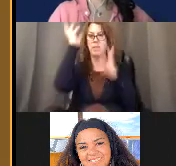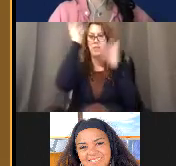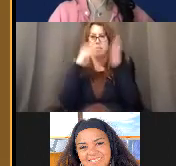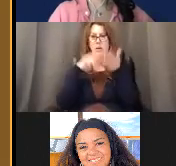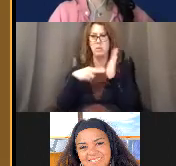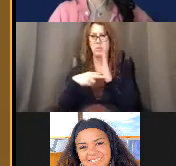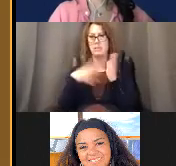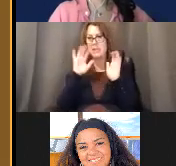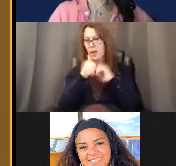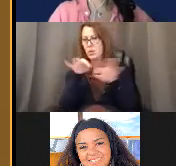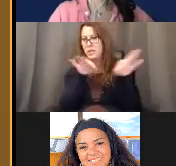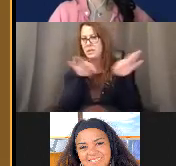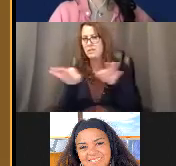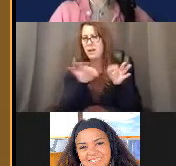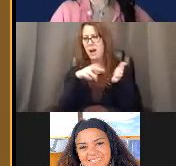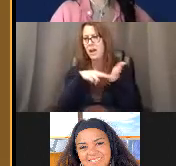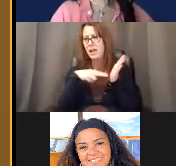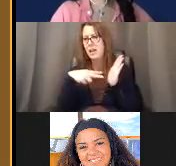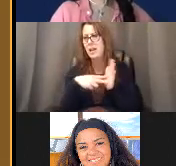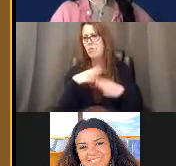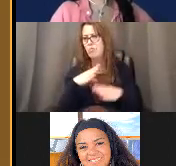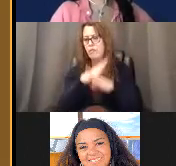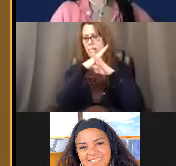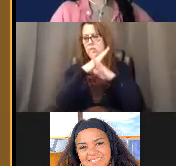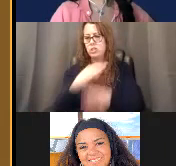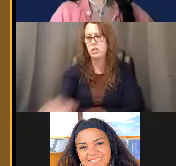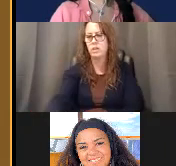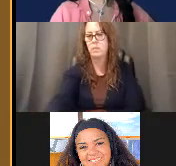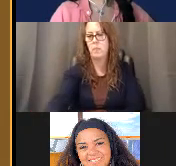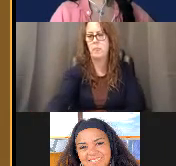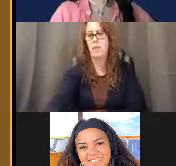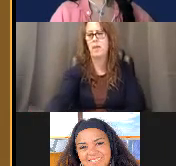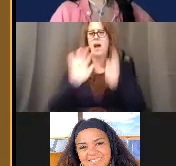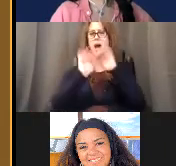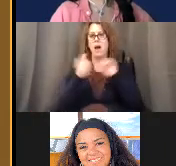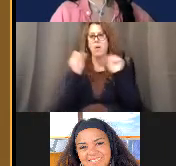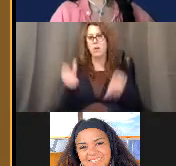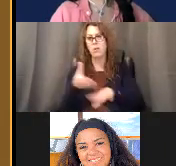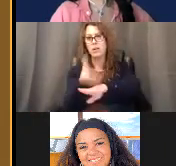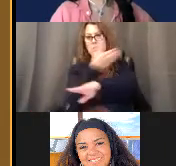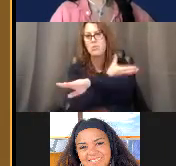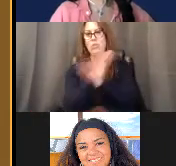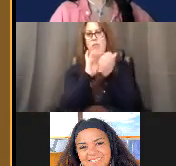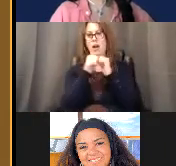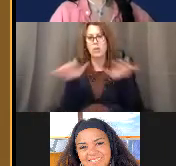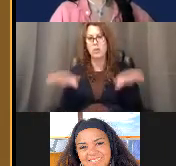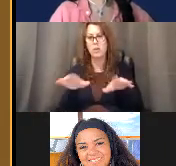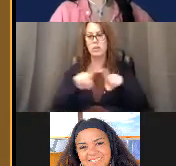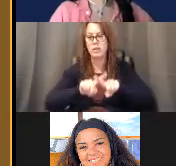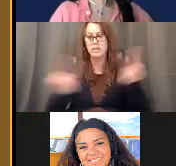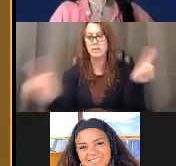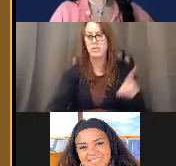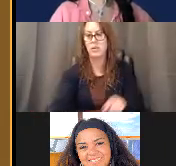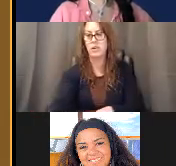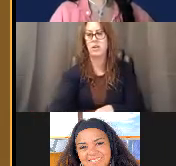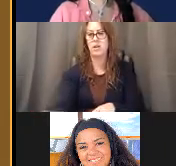right? How do we define that? How can we do this better, differently, to benefit those on whose behalf we